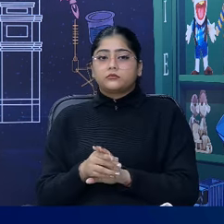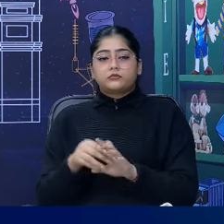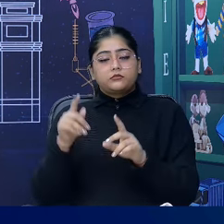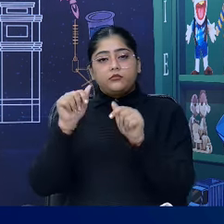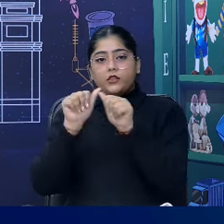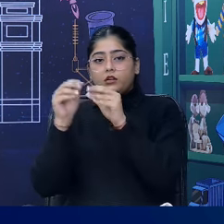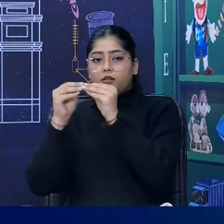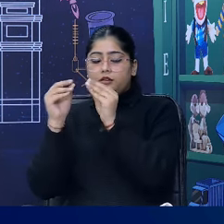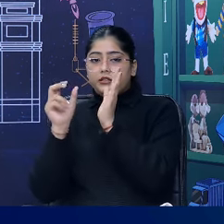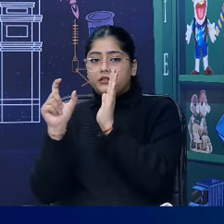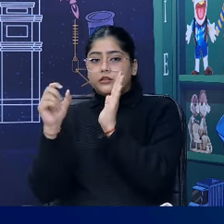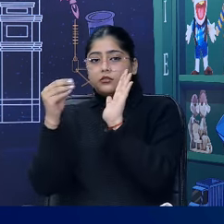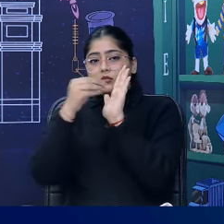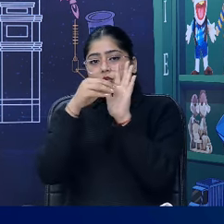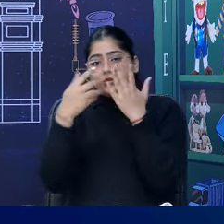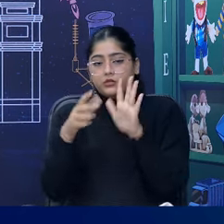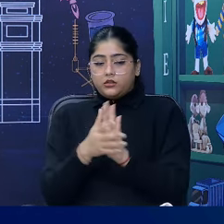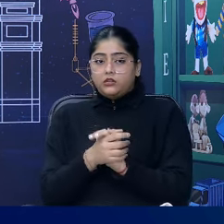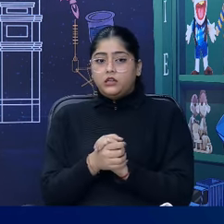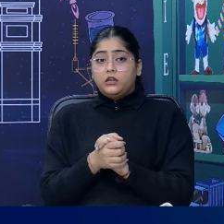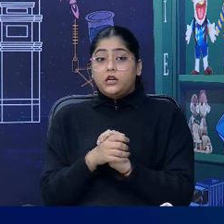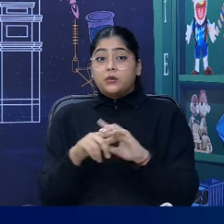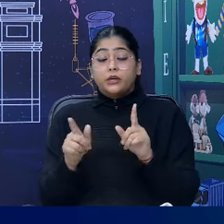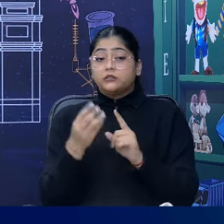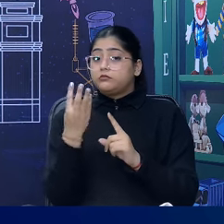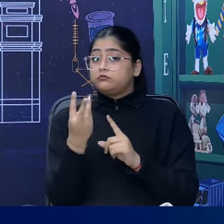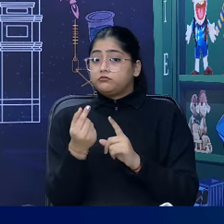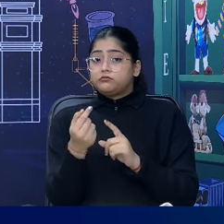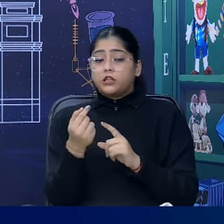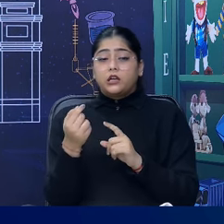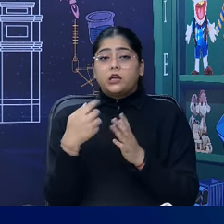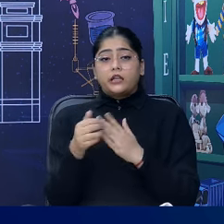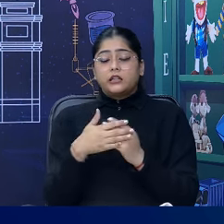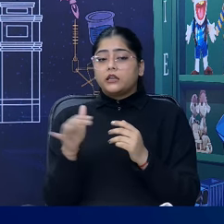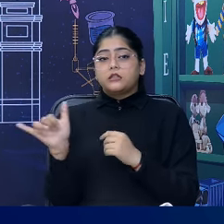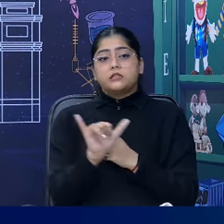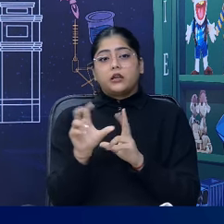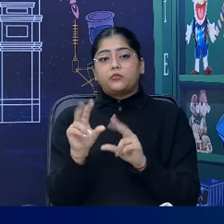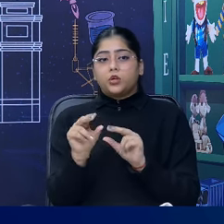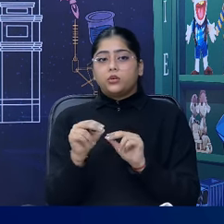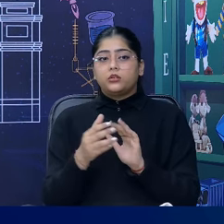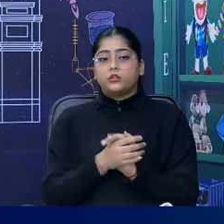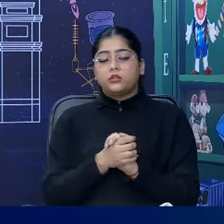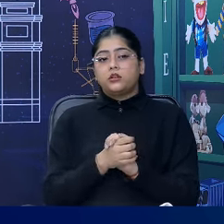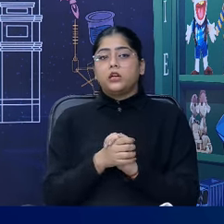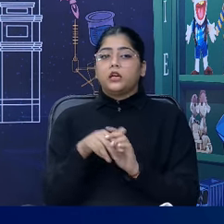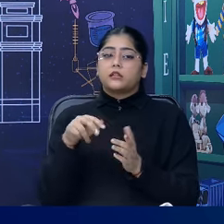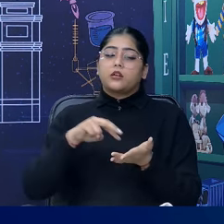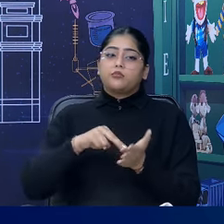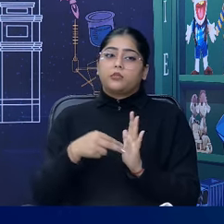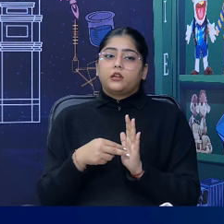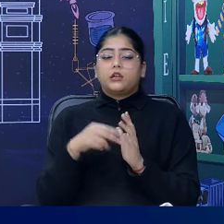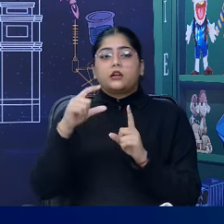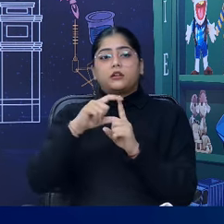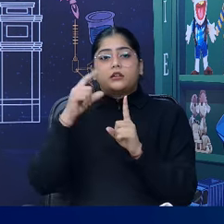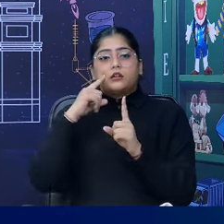here. But not a single element is common. So, these 2 sets are known as disjoint